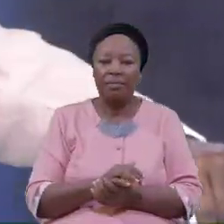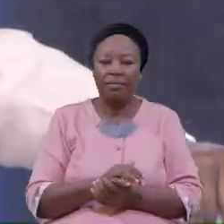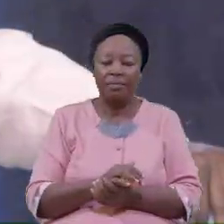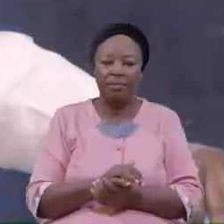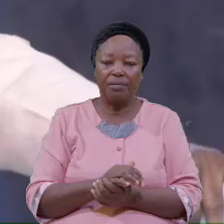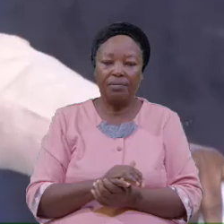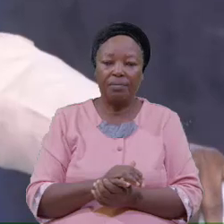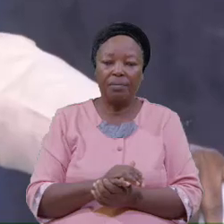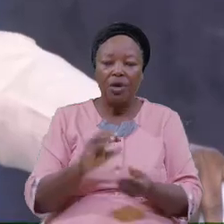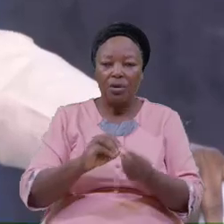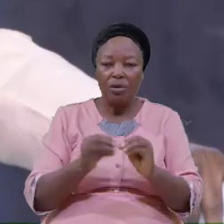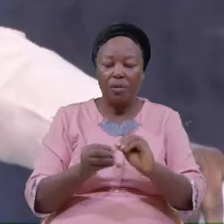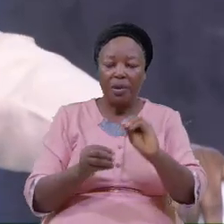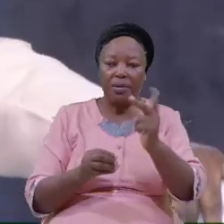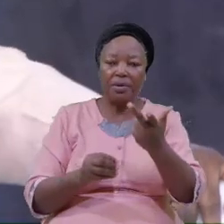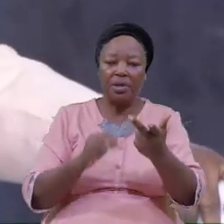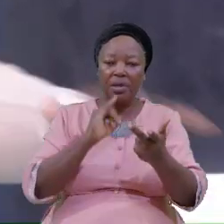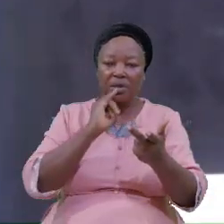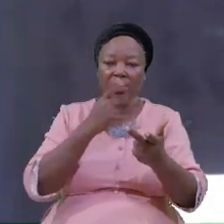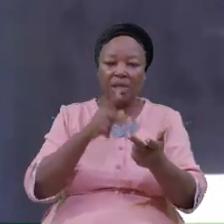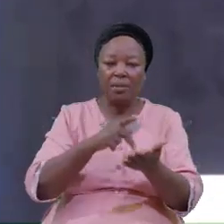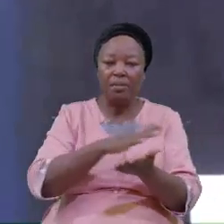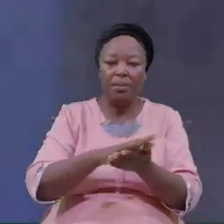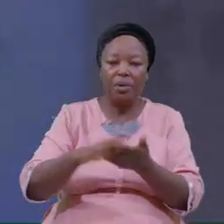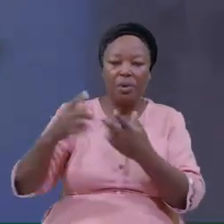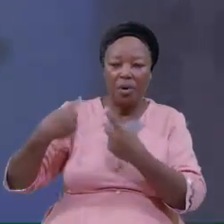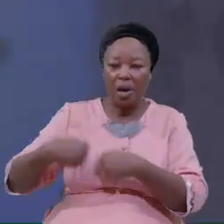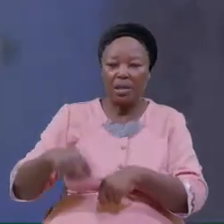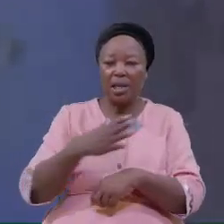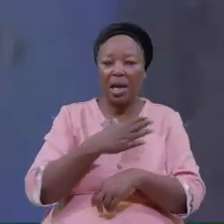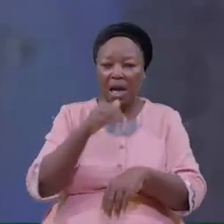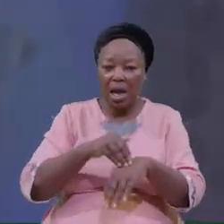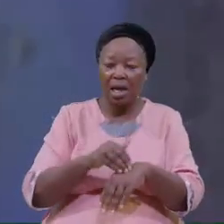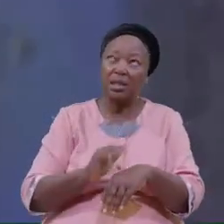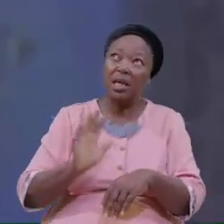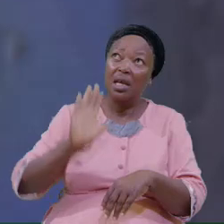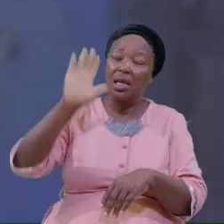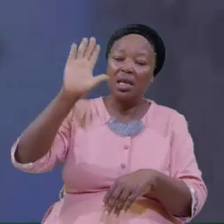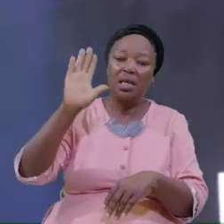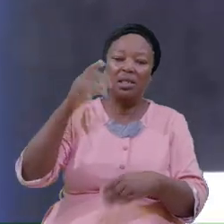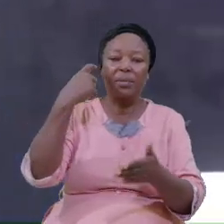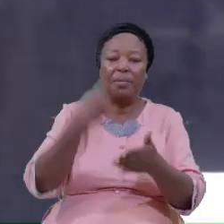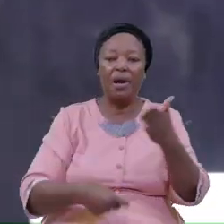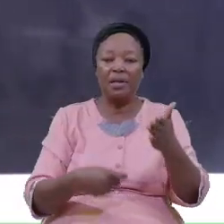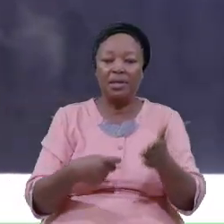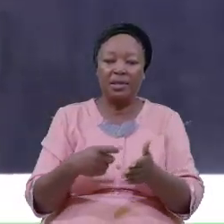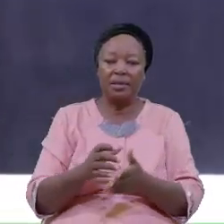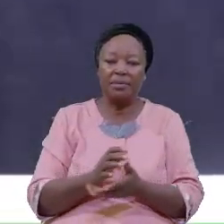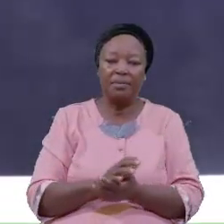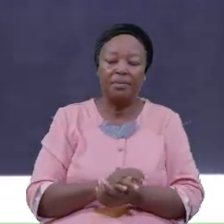Number three is the pure heart at his price.